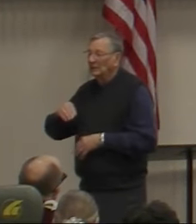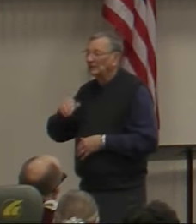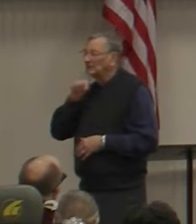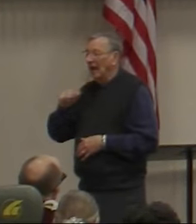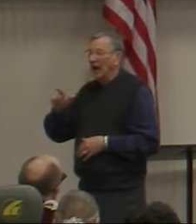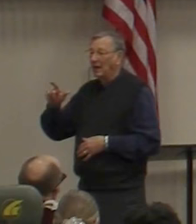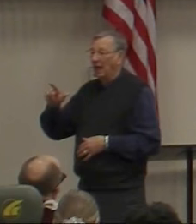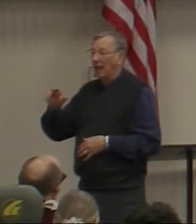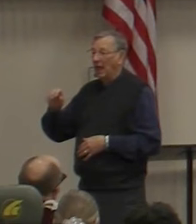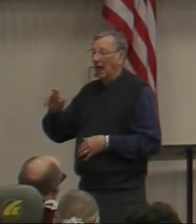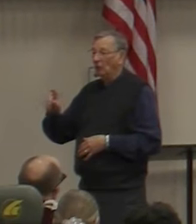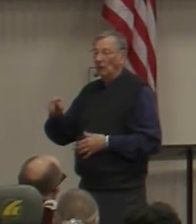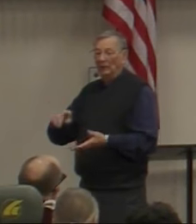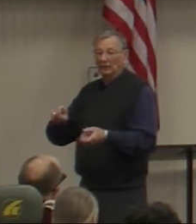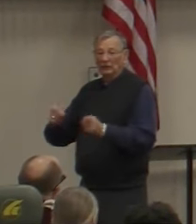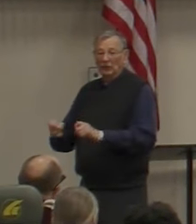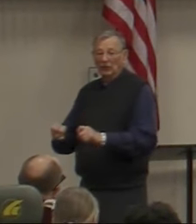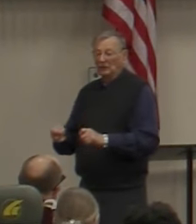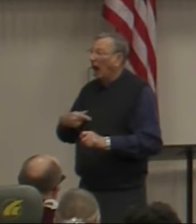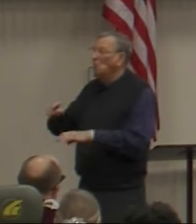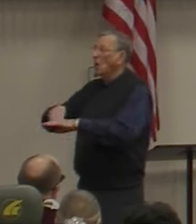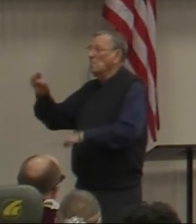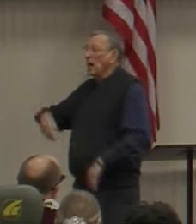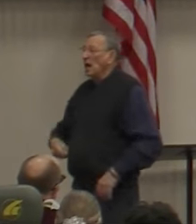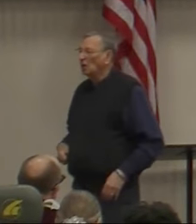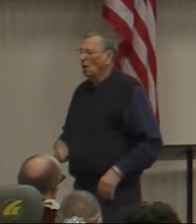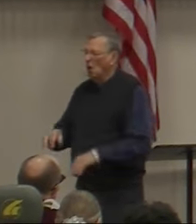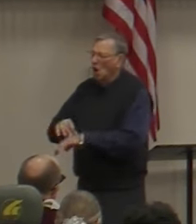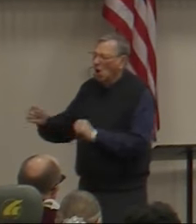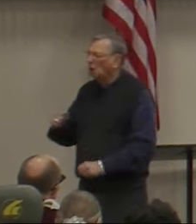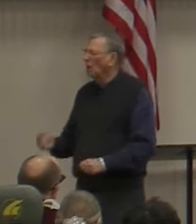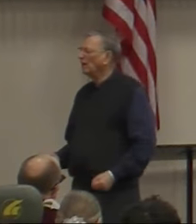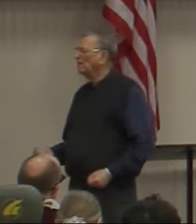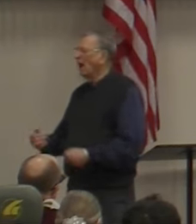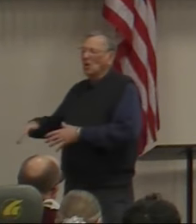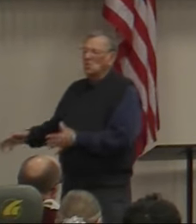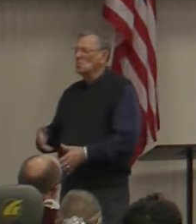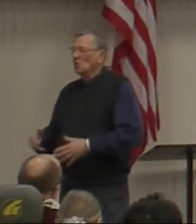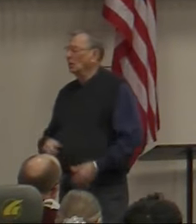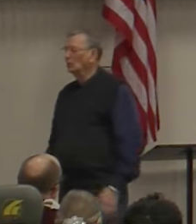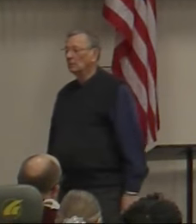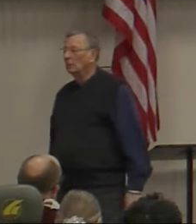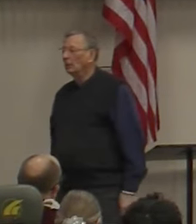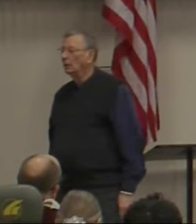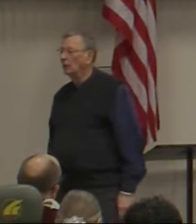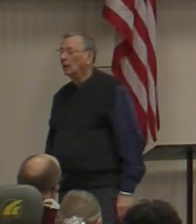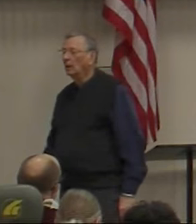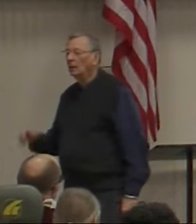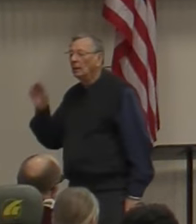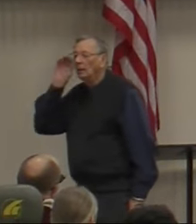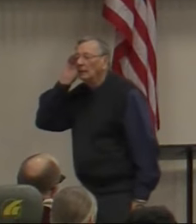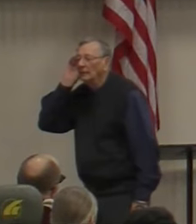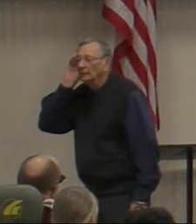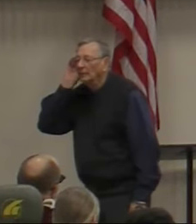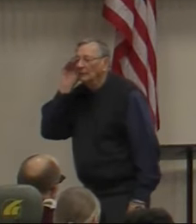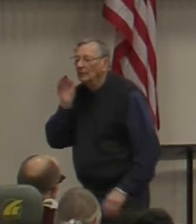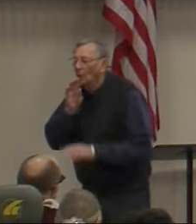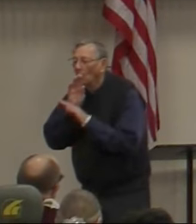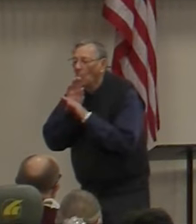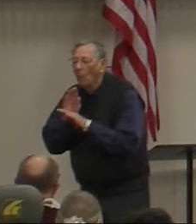that end up changing things for us. It's not the earthquake. It's not the fire. We need to learn to listen for the still